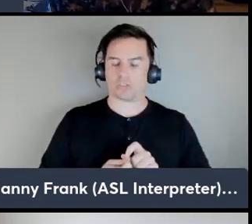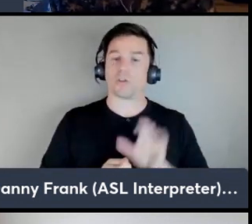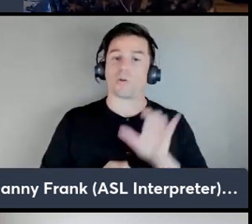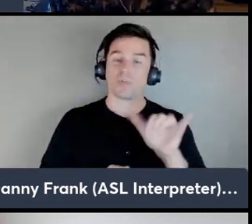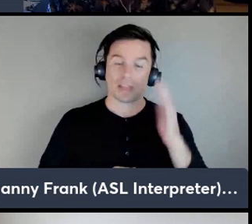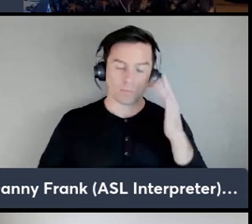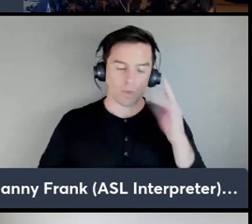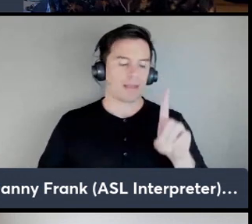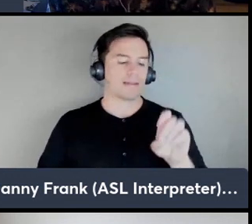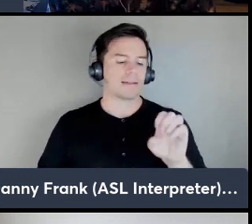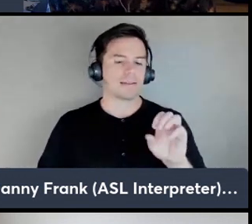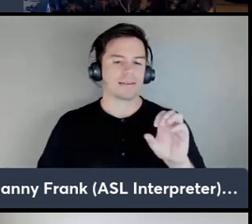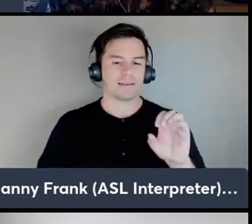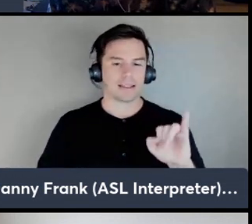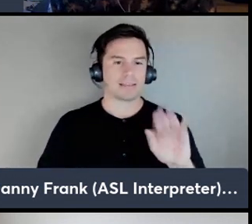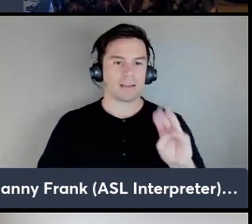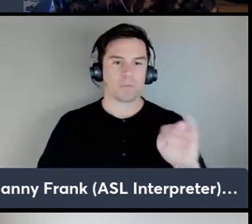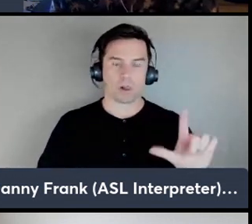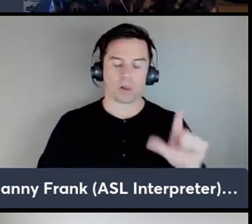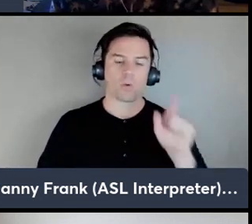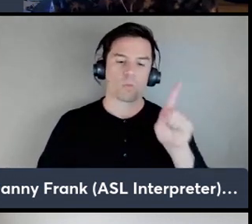Very similar with